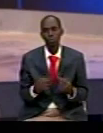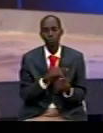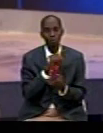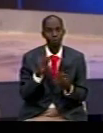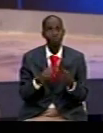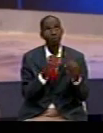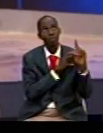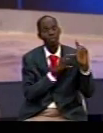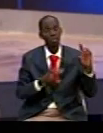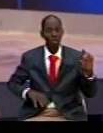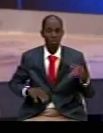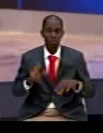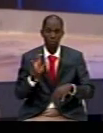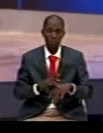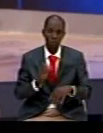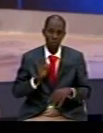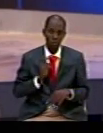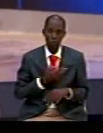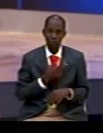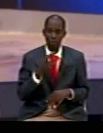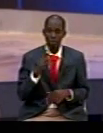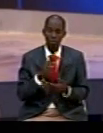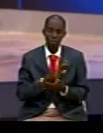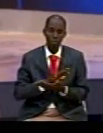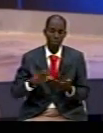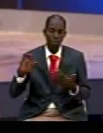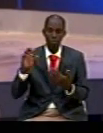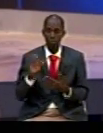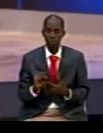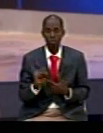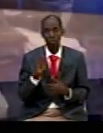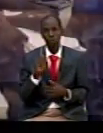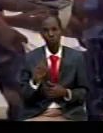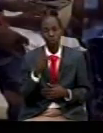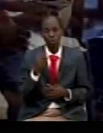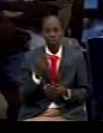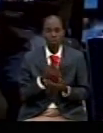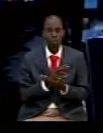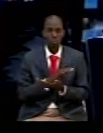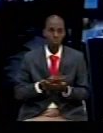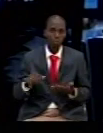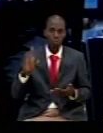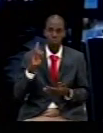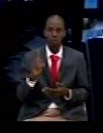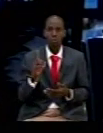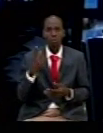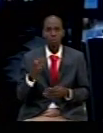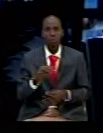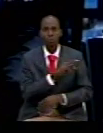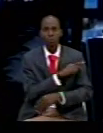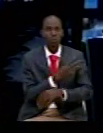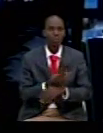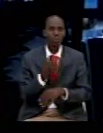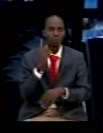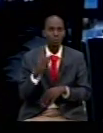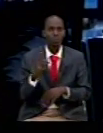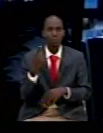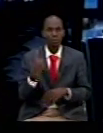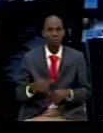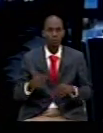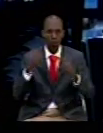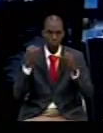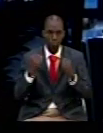touches us, the righteous one, the holy one, the mighty one, the